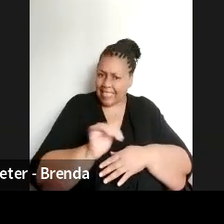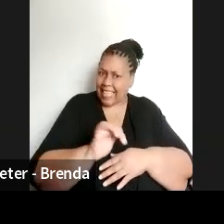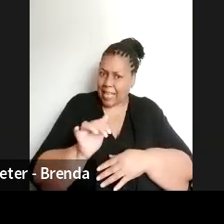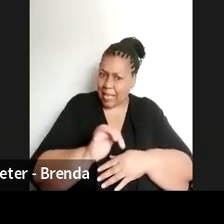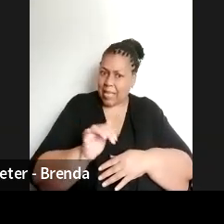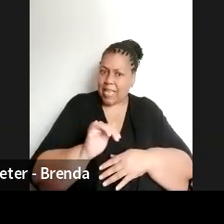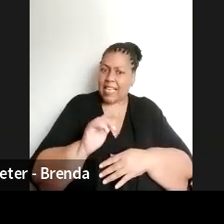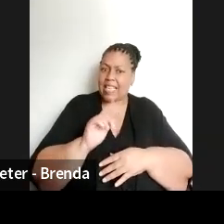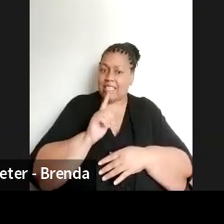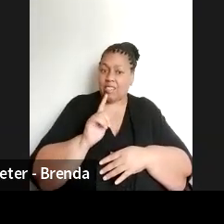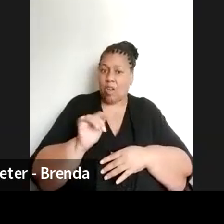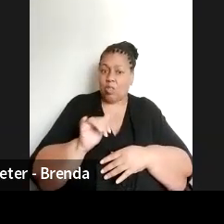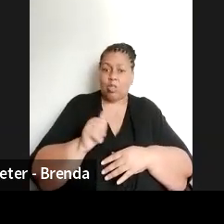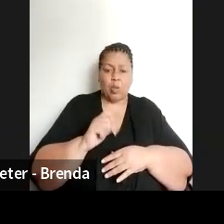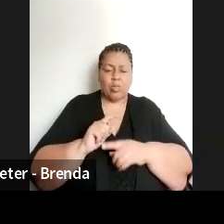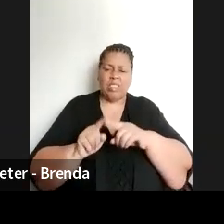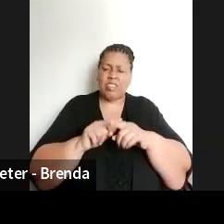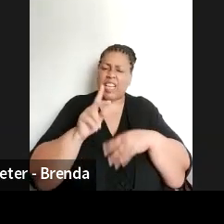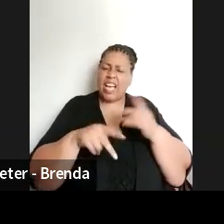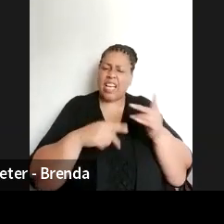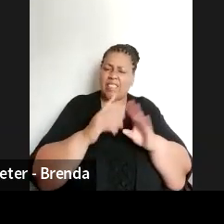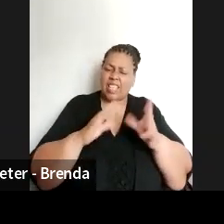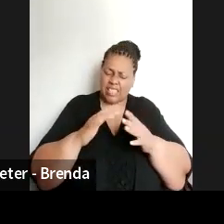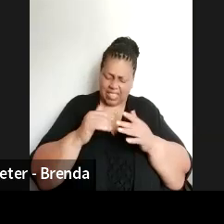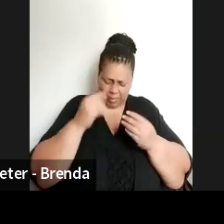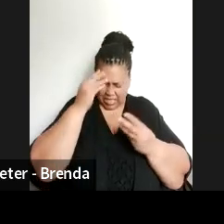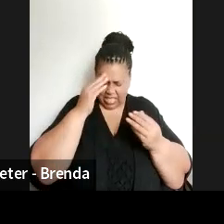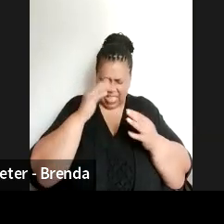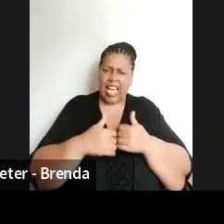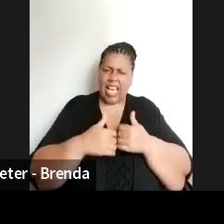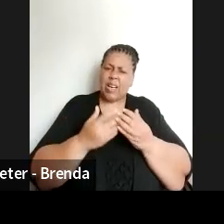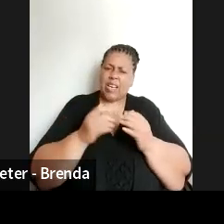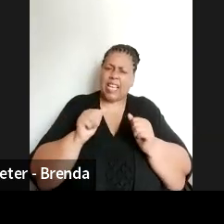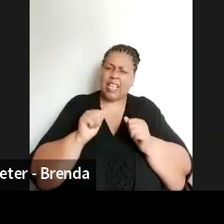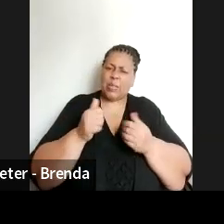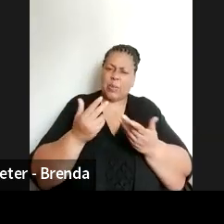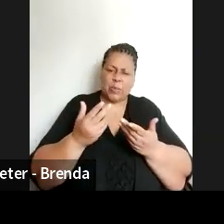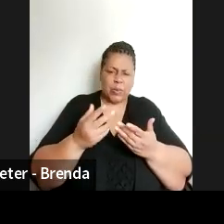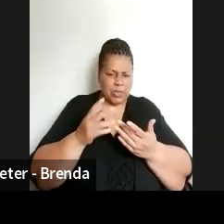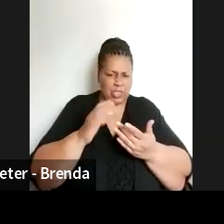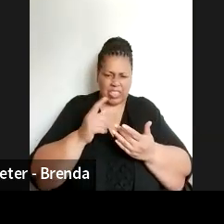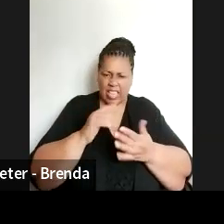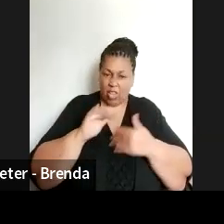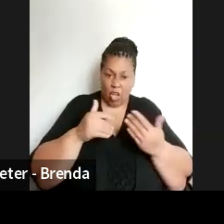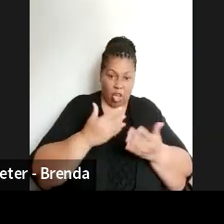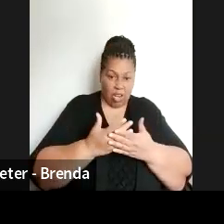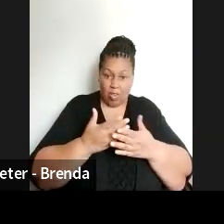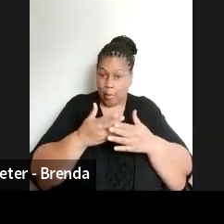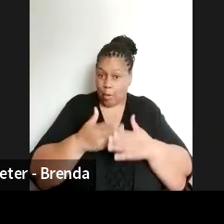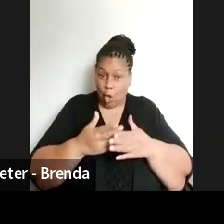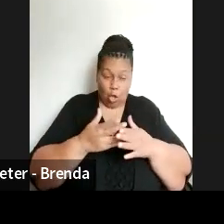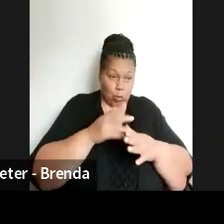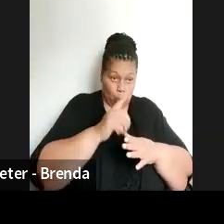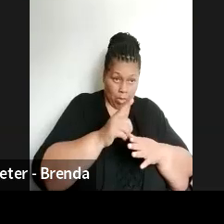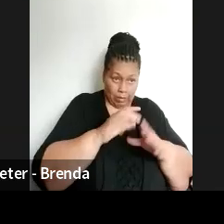like, so there's different types of classes. So I'm just trying to think how we name them. Like, you have all the students with autism in one class, all the students with intellectual disabilities in one